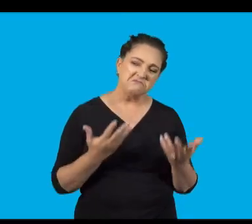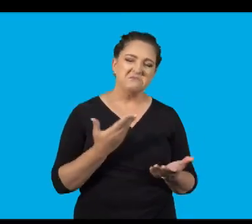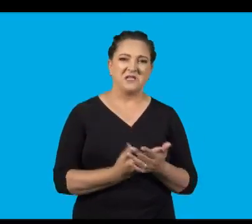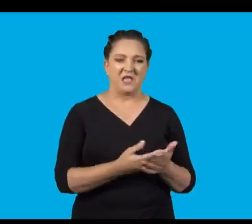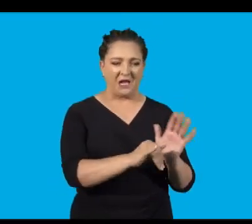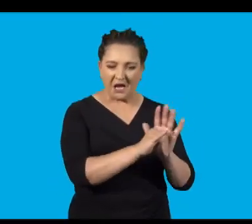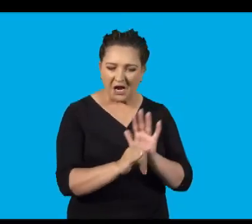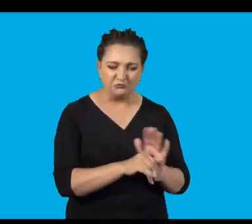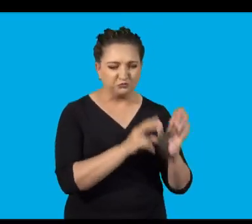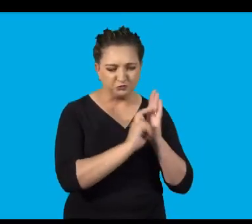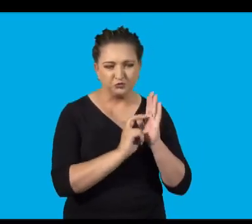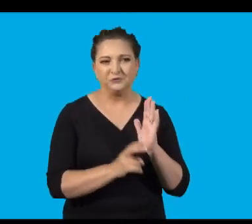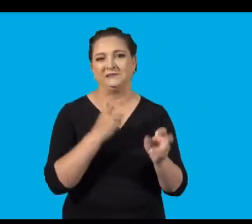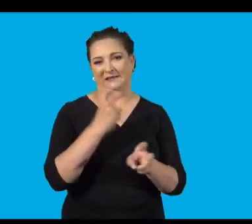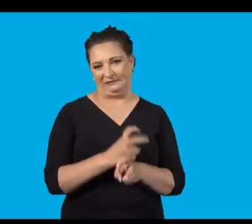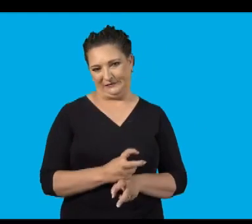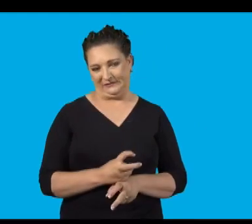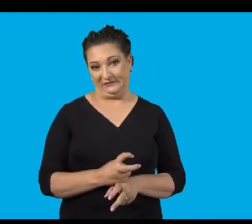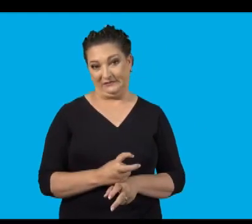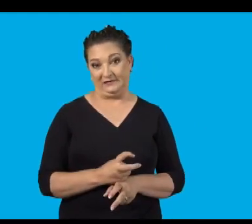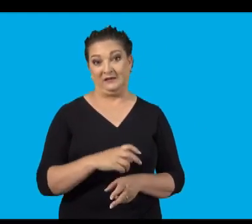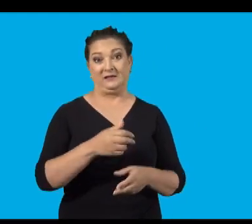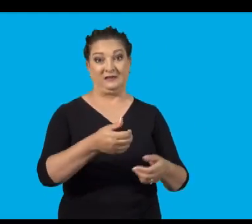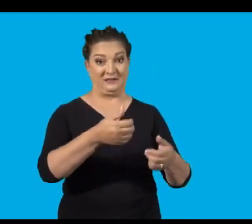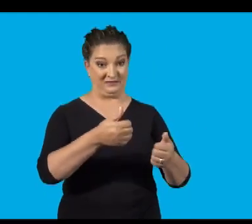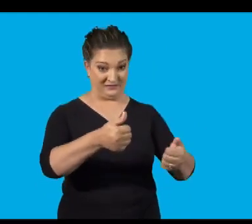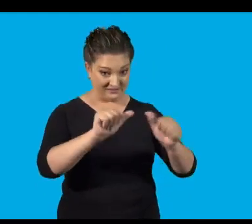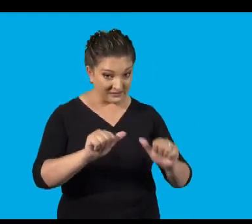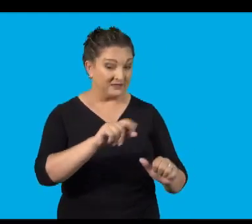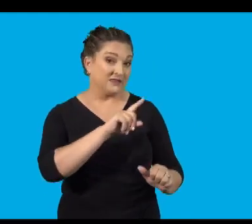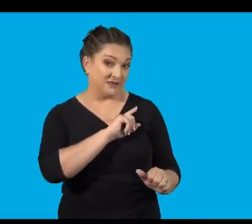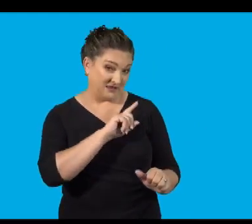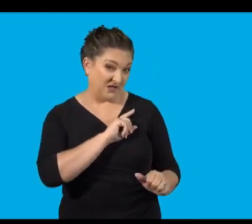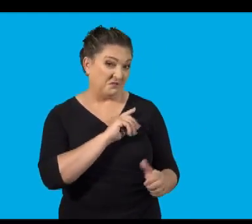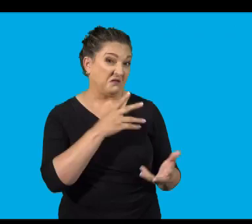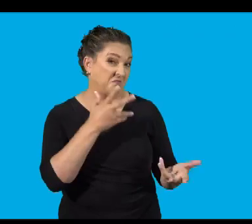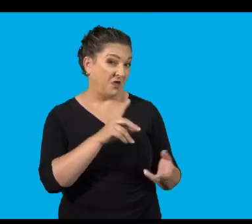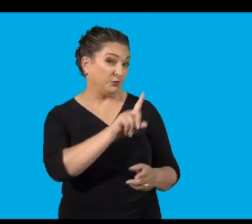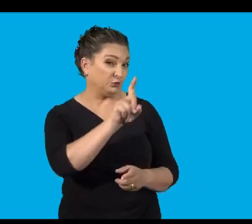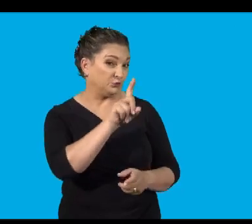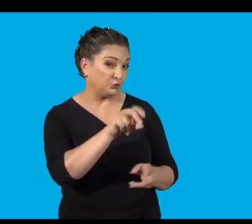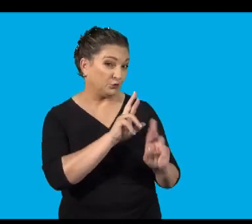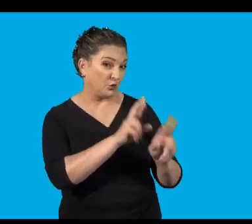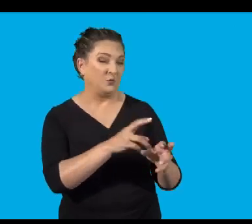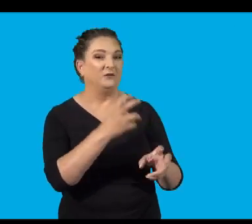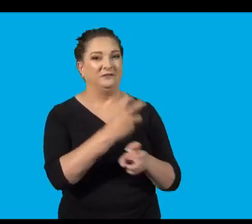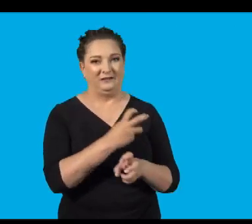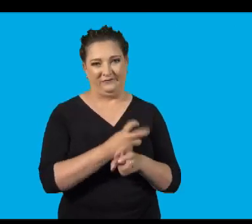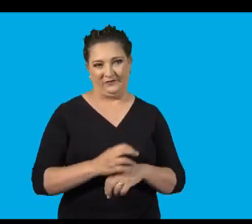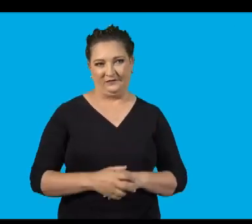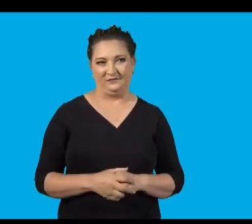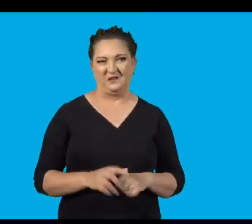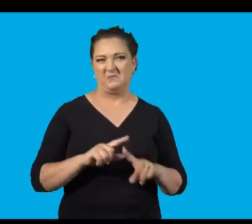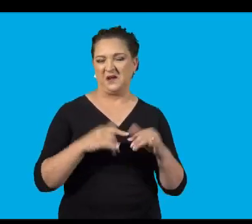to identify the different grammar rules, and because of that, they find it difficult to respond to questions. Right, so